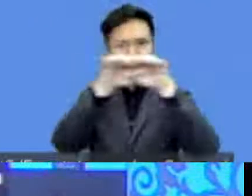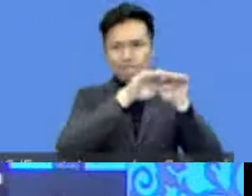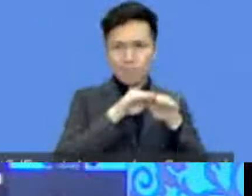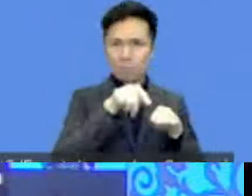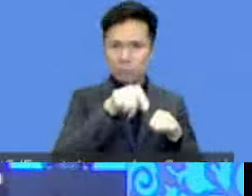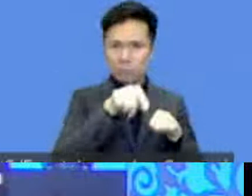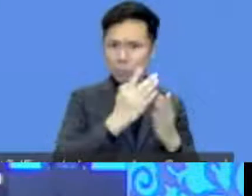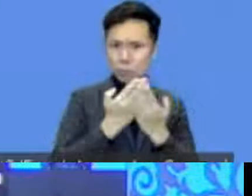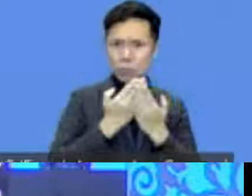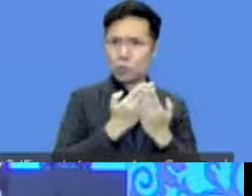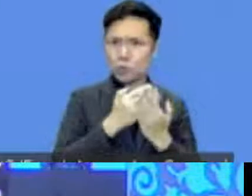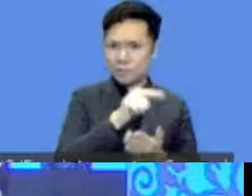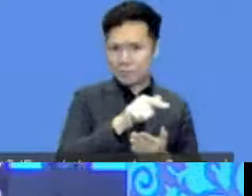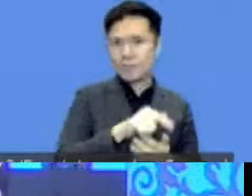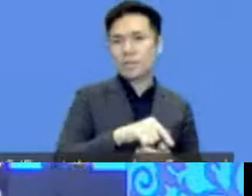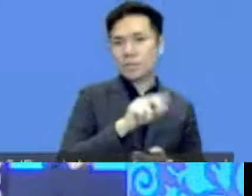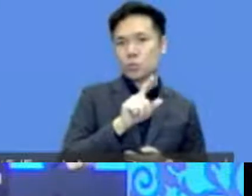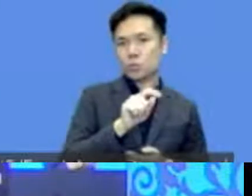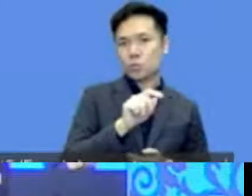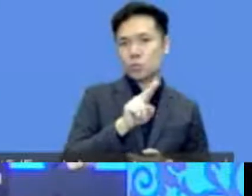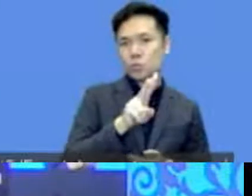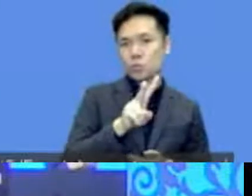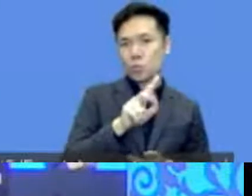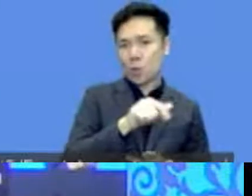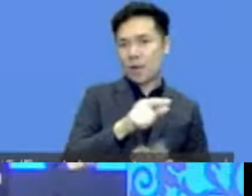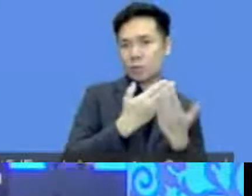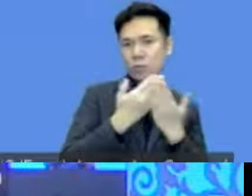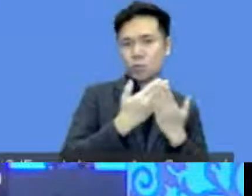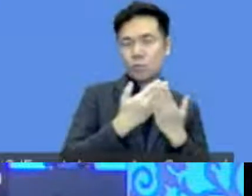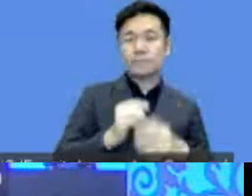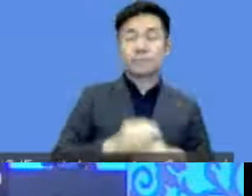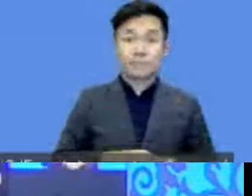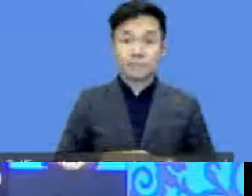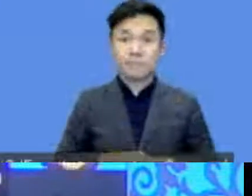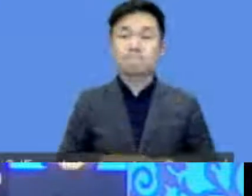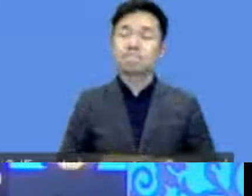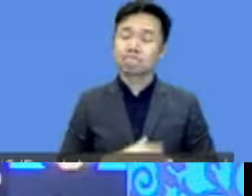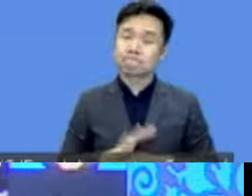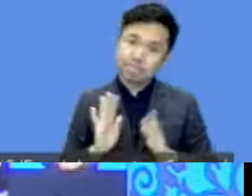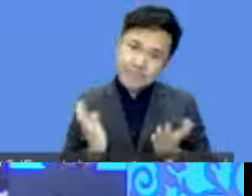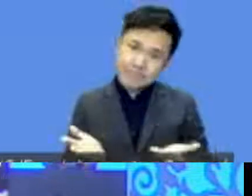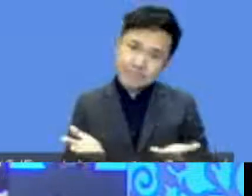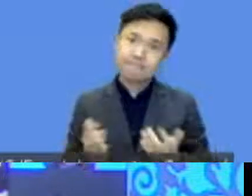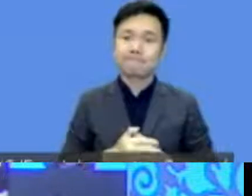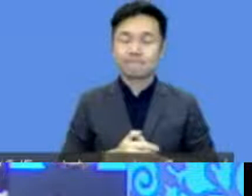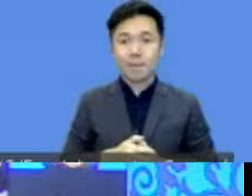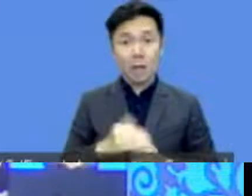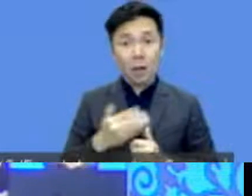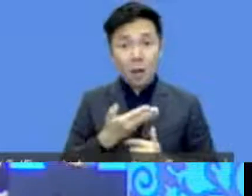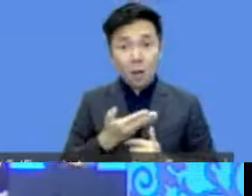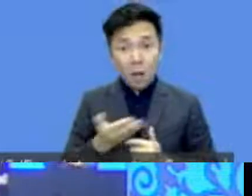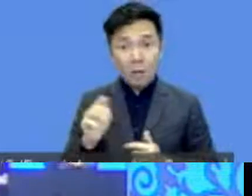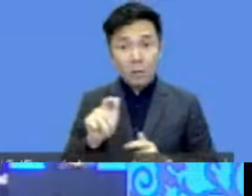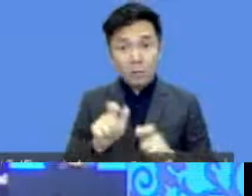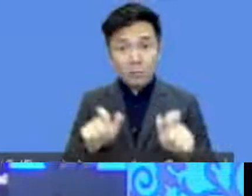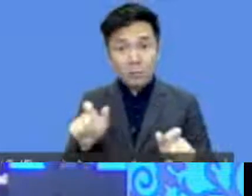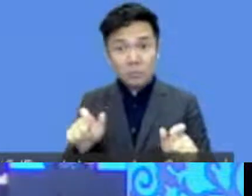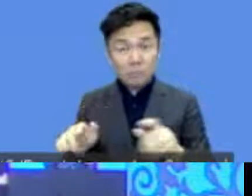is extremely sad that not everyone had the same opportunity to learn online, with